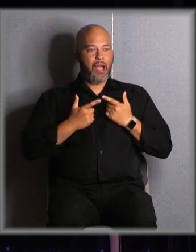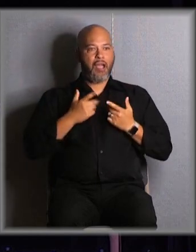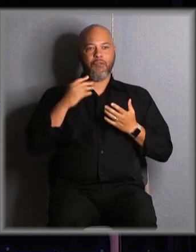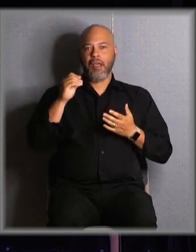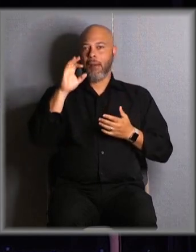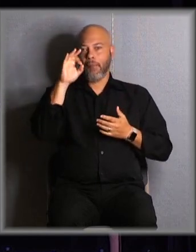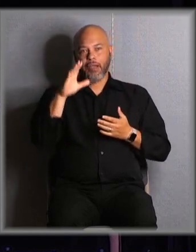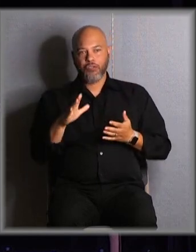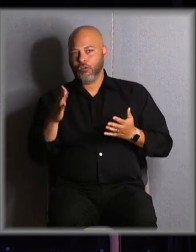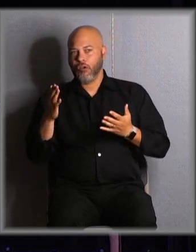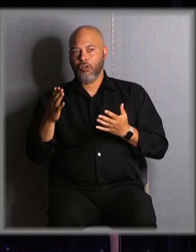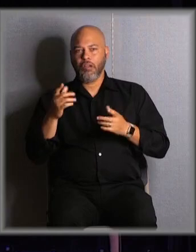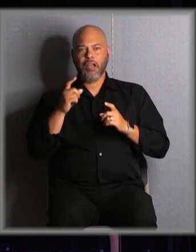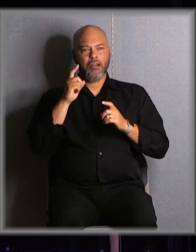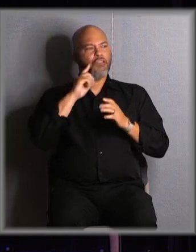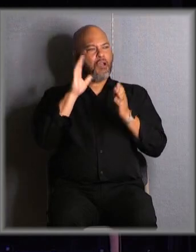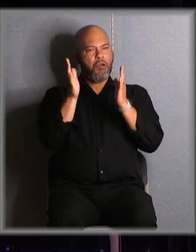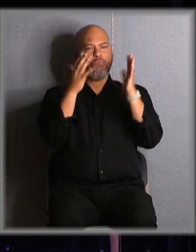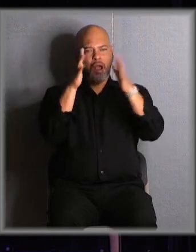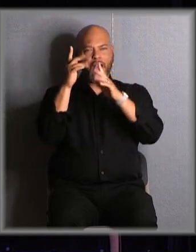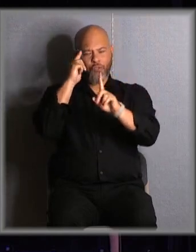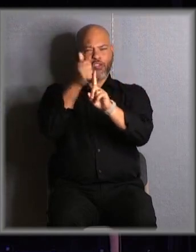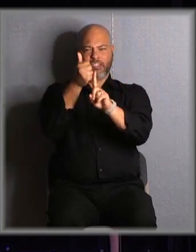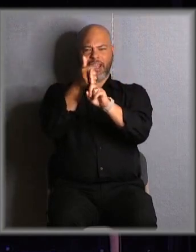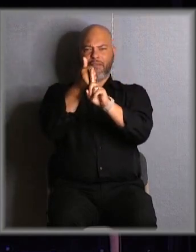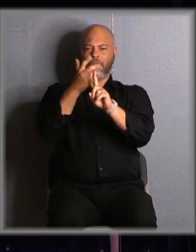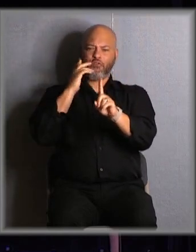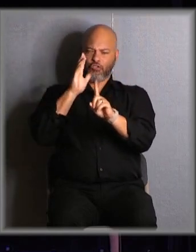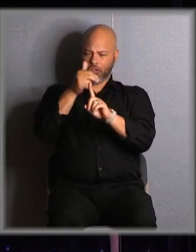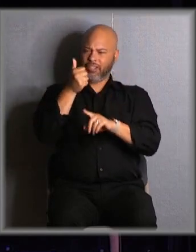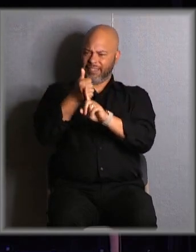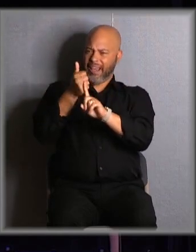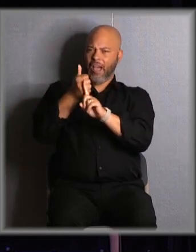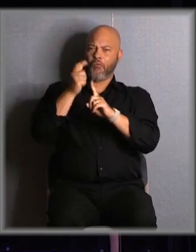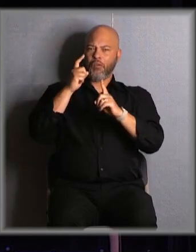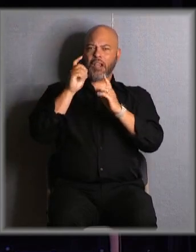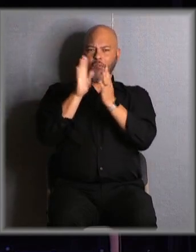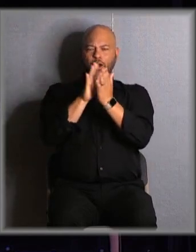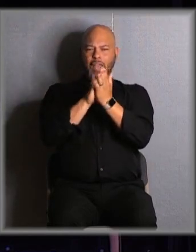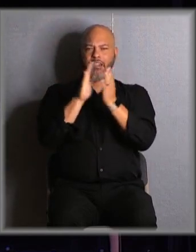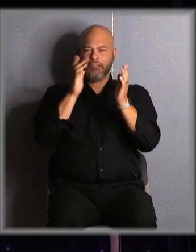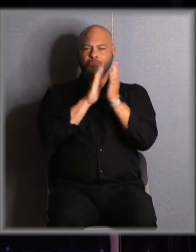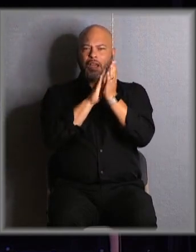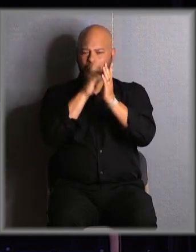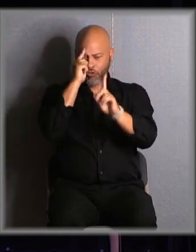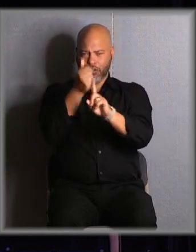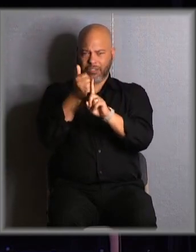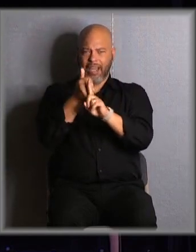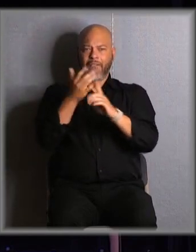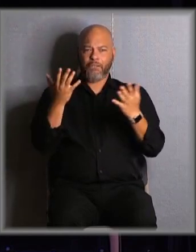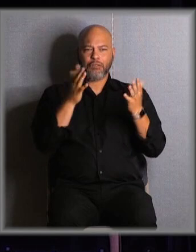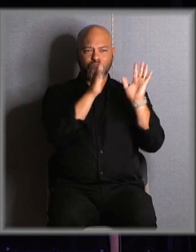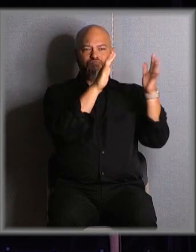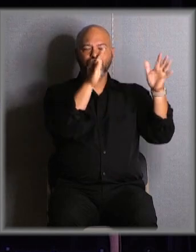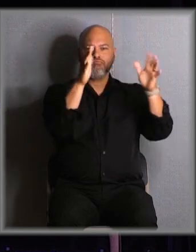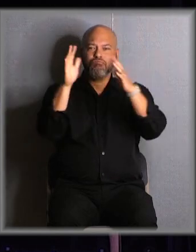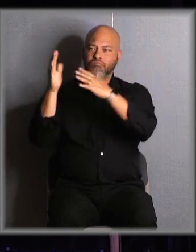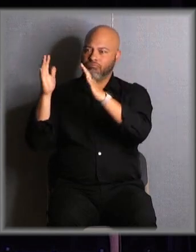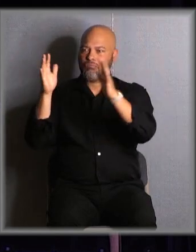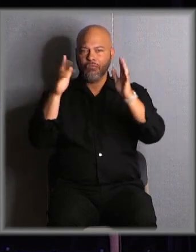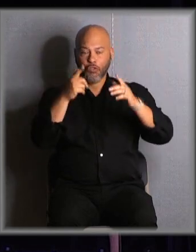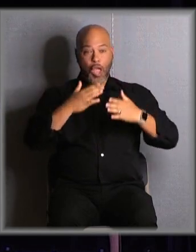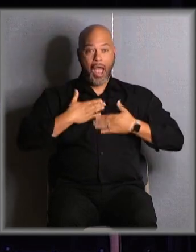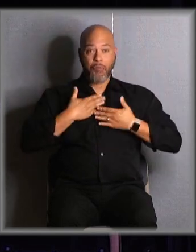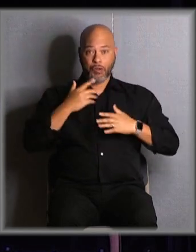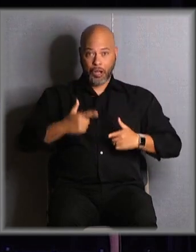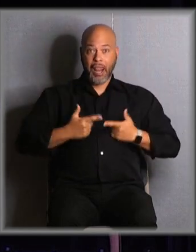pastors. Give yourself, maybe I get everybody, give yourself some praise. What about that? Amen. Aren't you glad to be